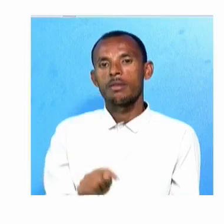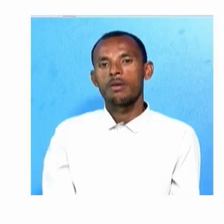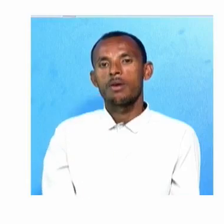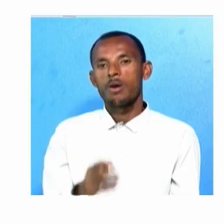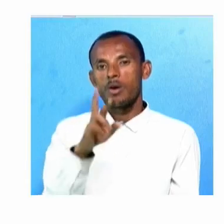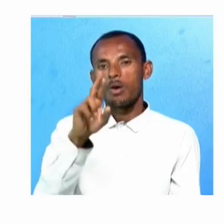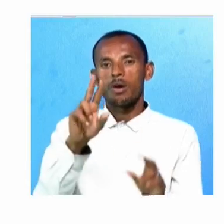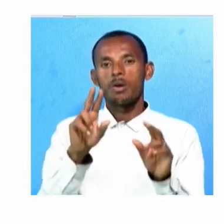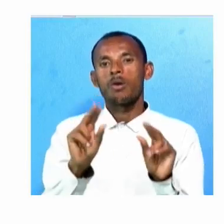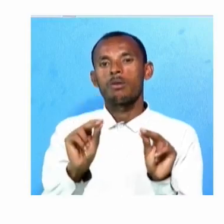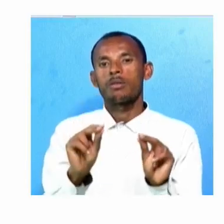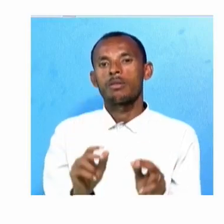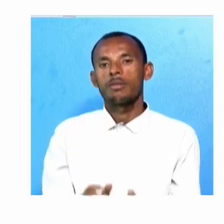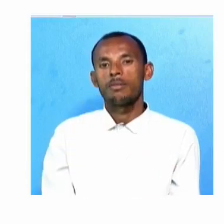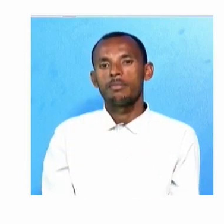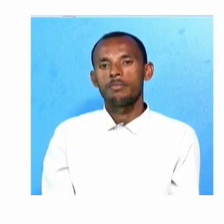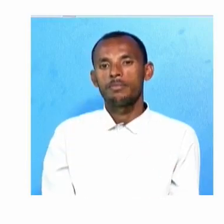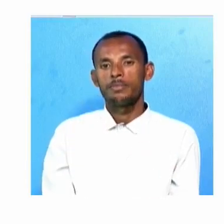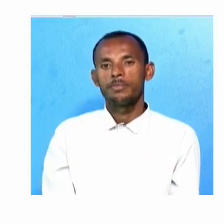Equivalent or not.